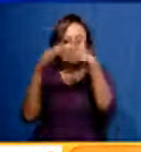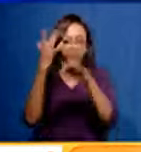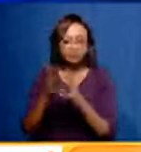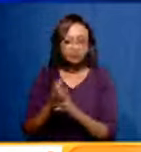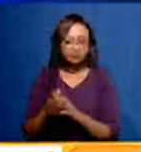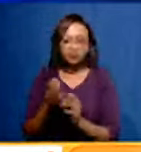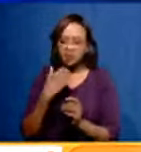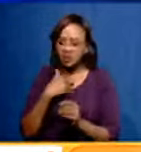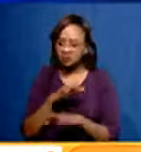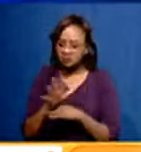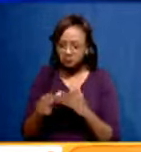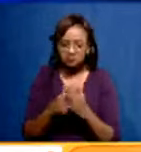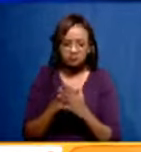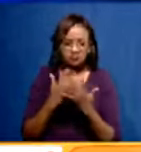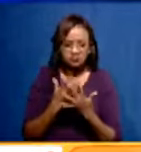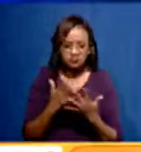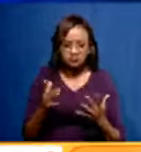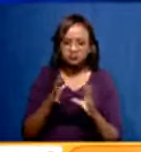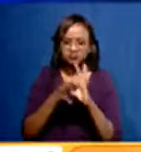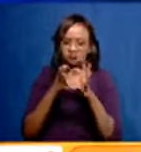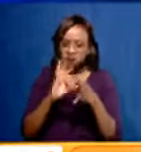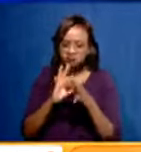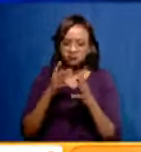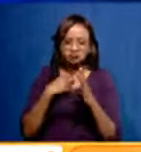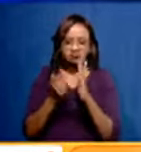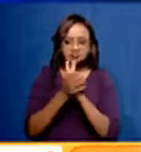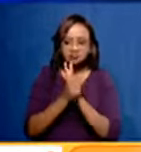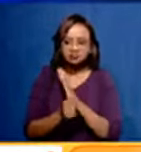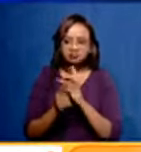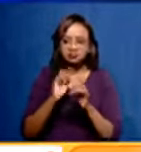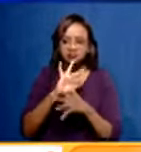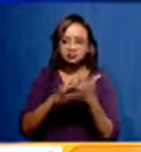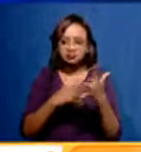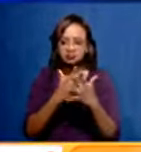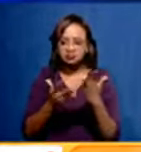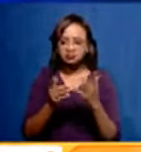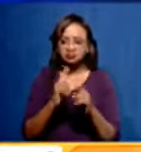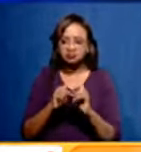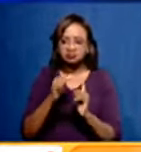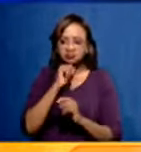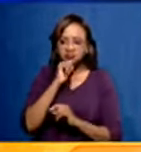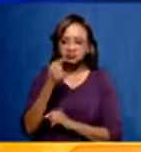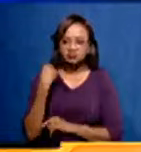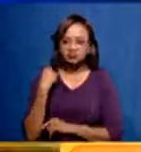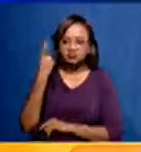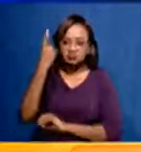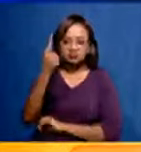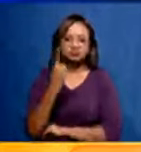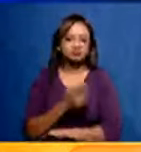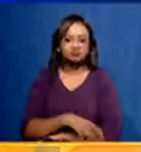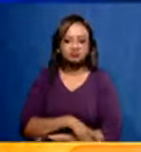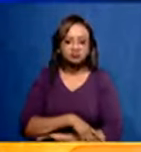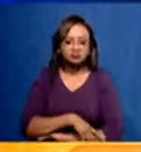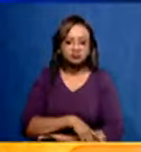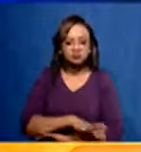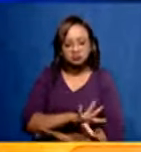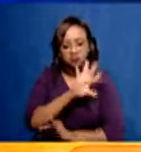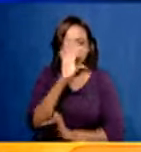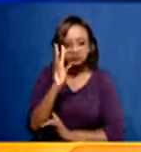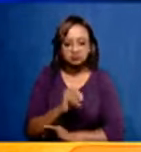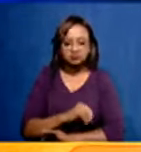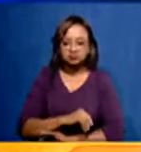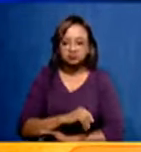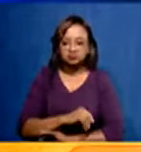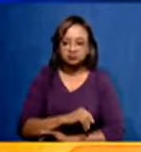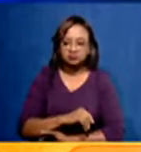the talent, with all the assets, with all the connections, with all the networks, not the number one of the continent? And that's